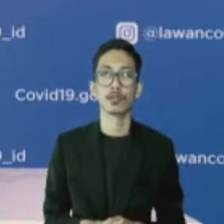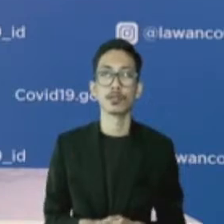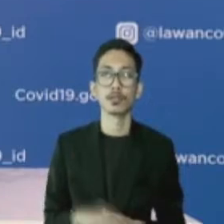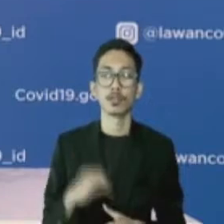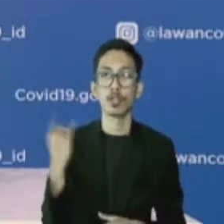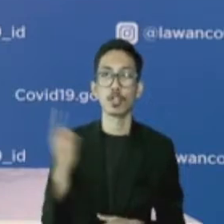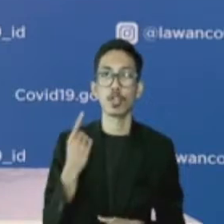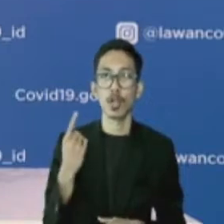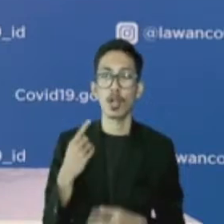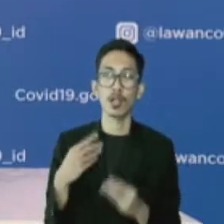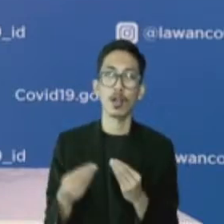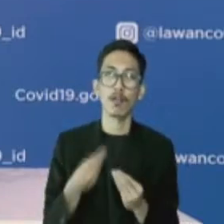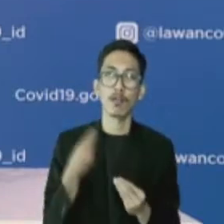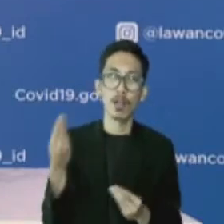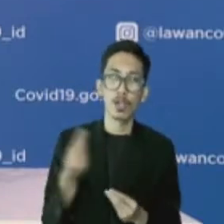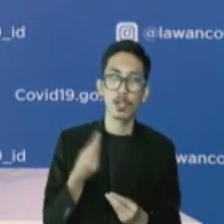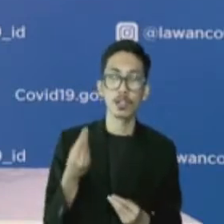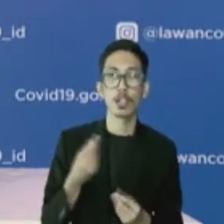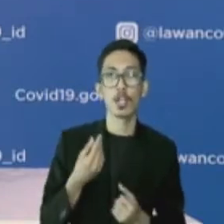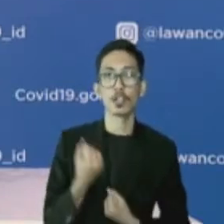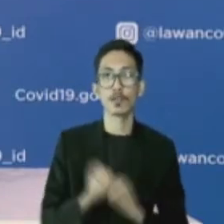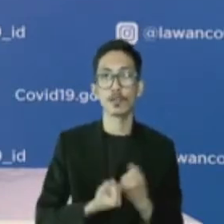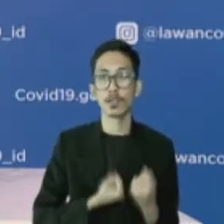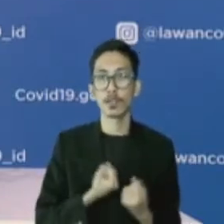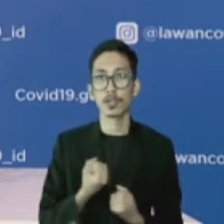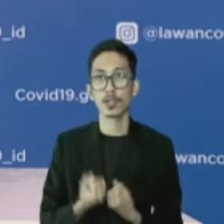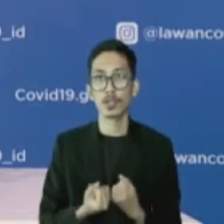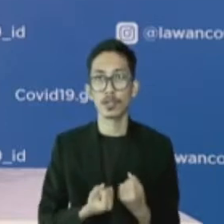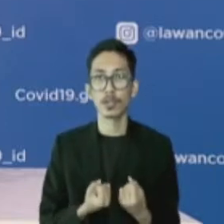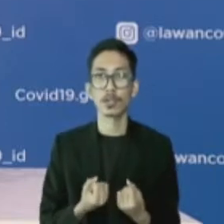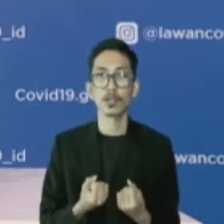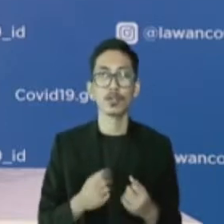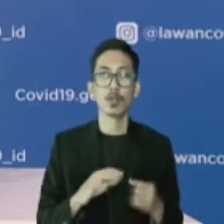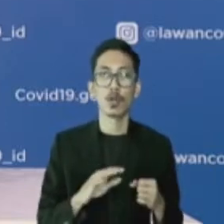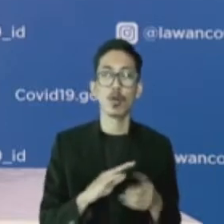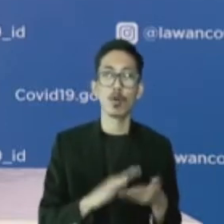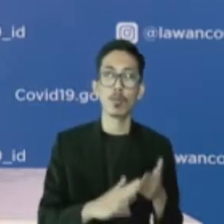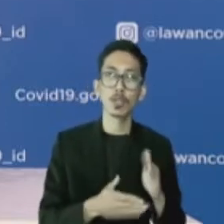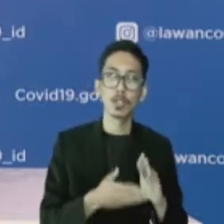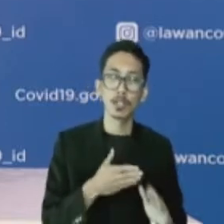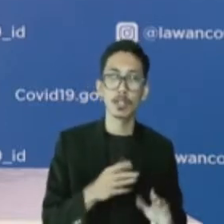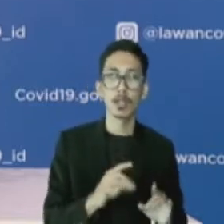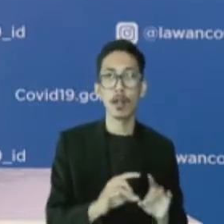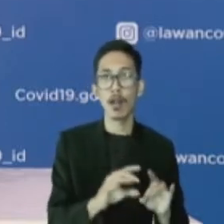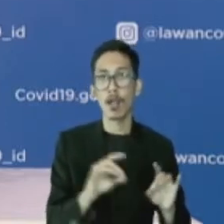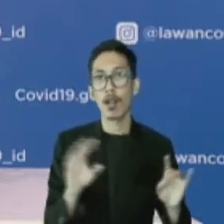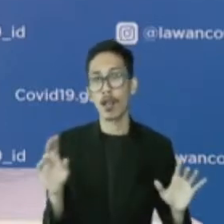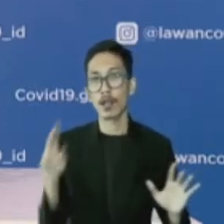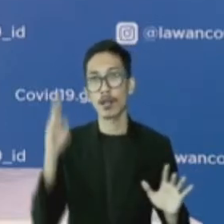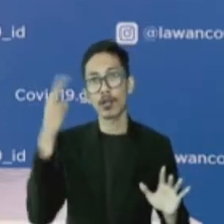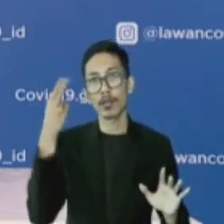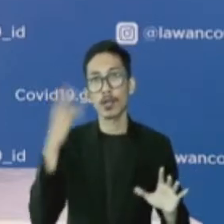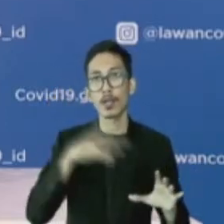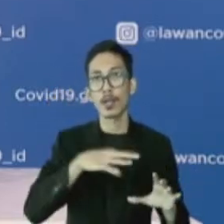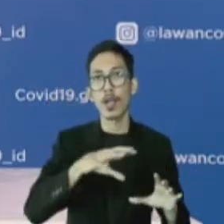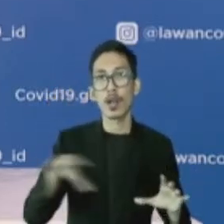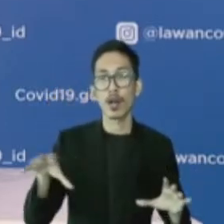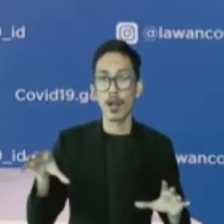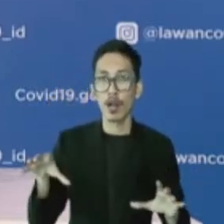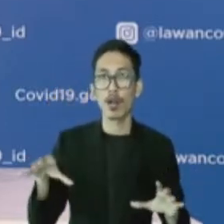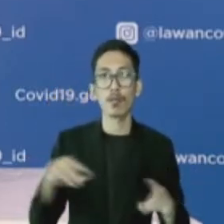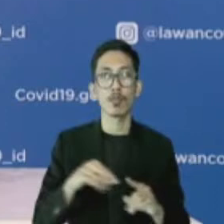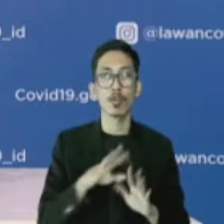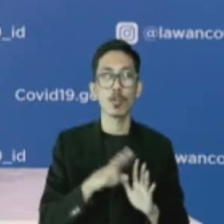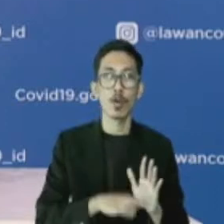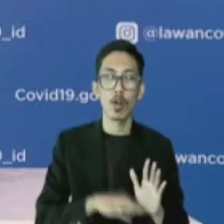and supervisions of activities and educations of the community by the local government regarding health protocols.